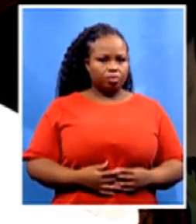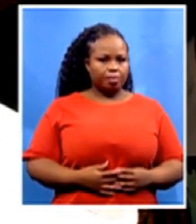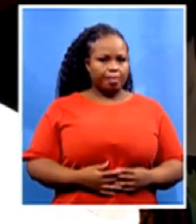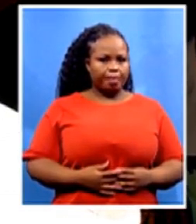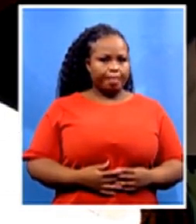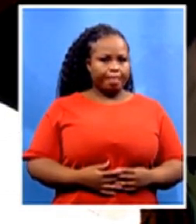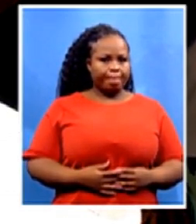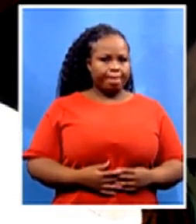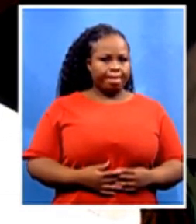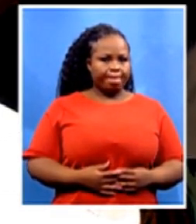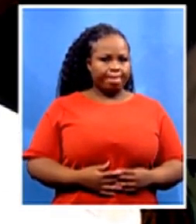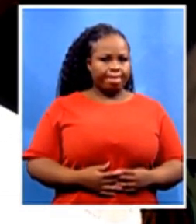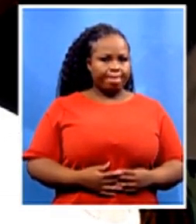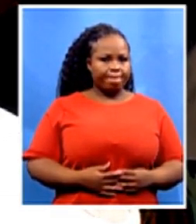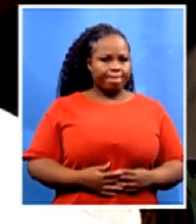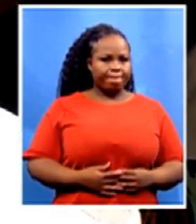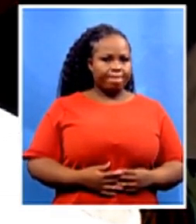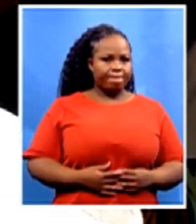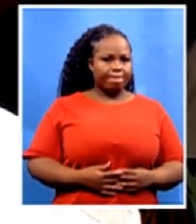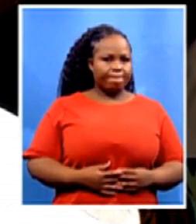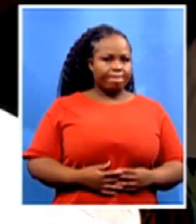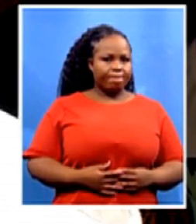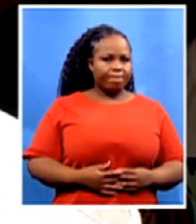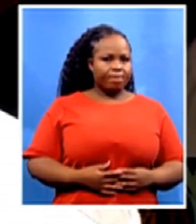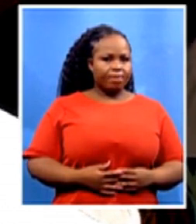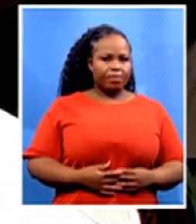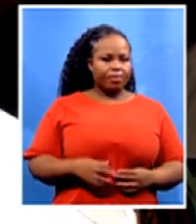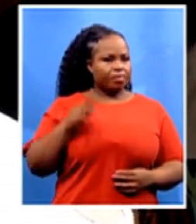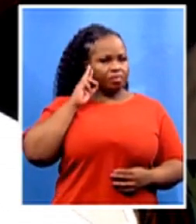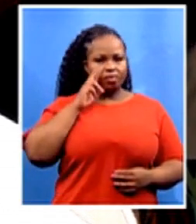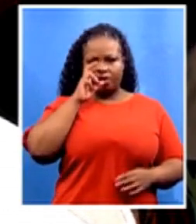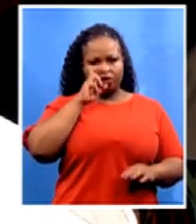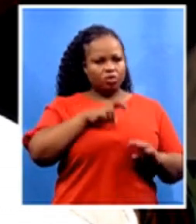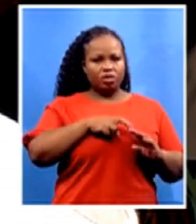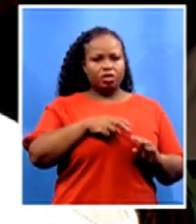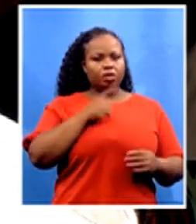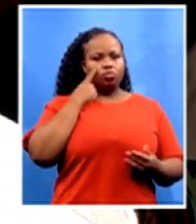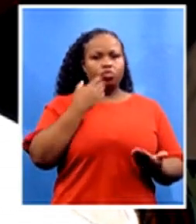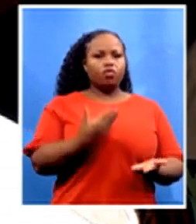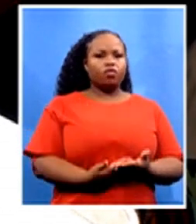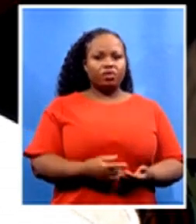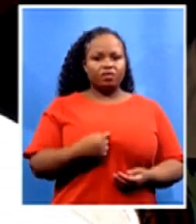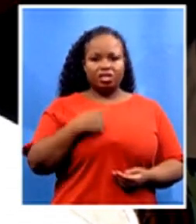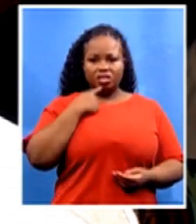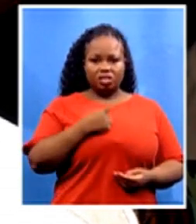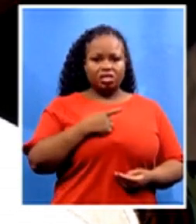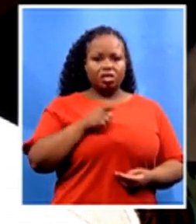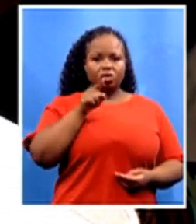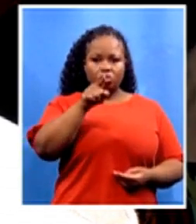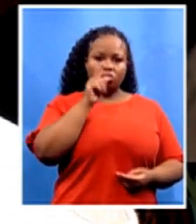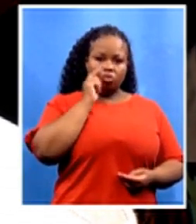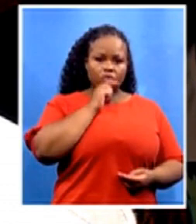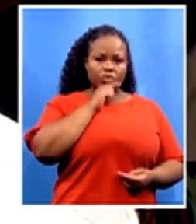doesn't need proof. It's just that I said you are a witch, and then you can be killed for that. So I wish